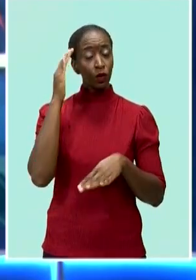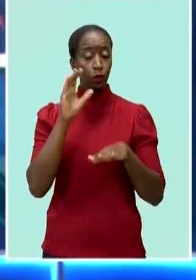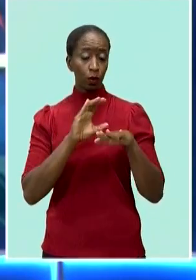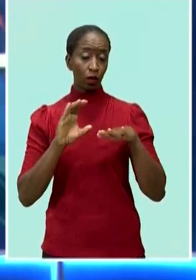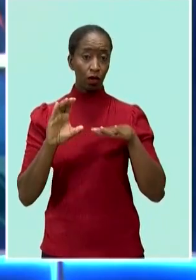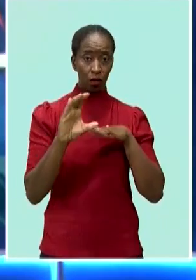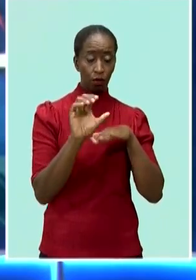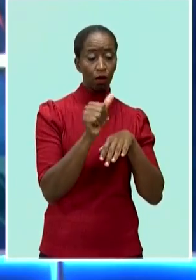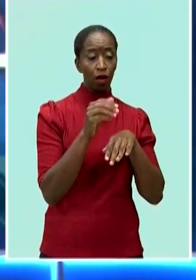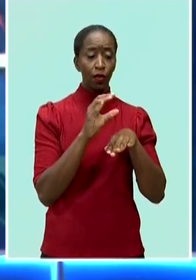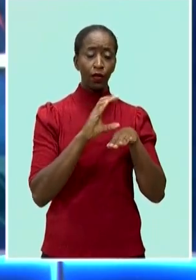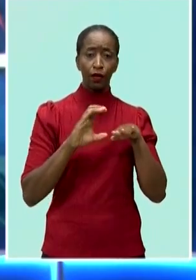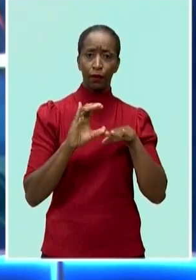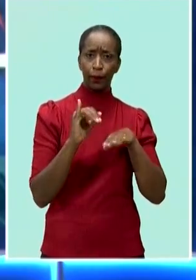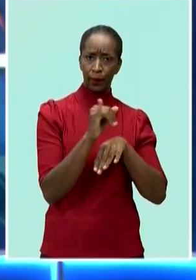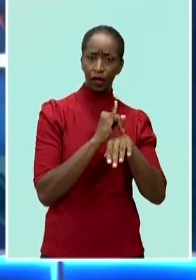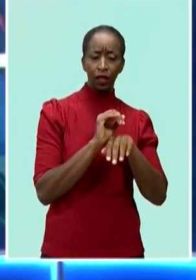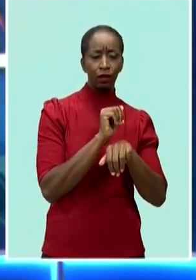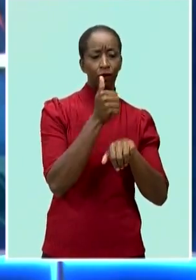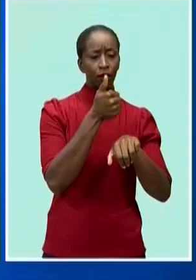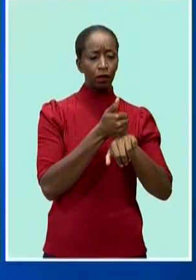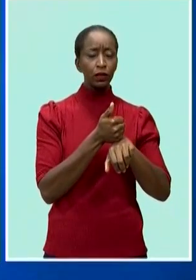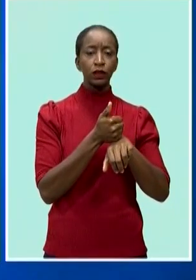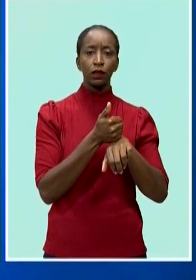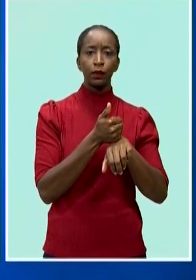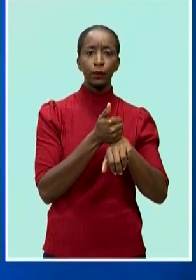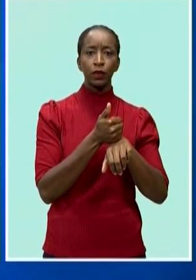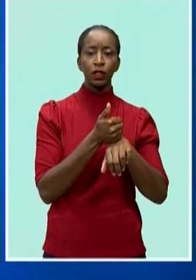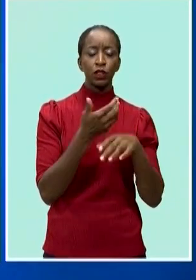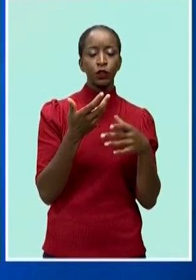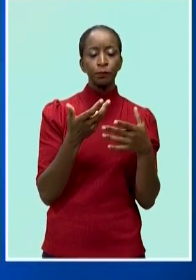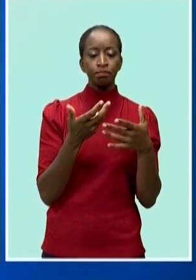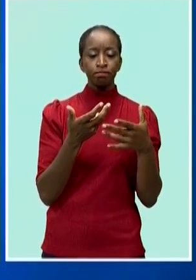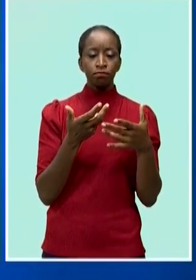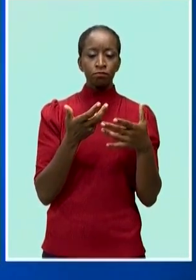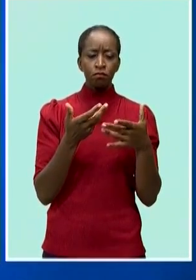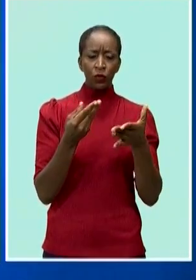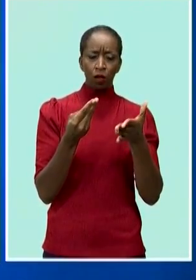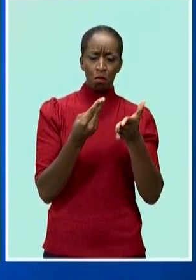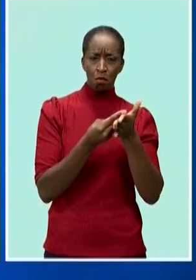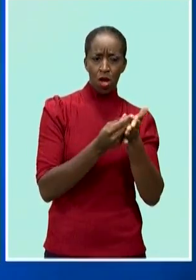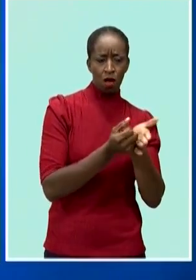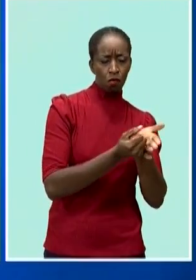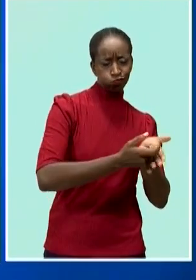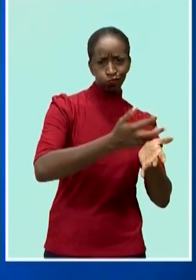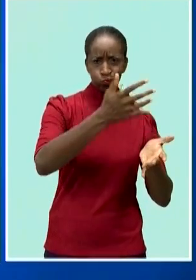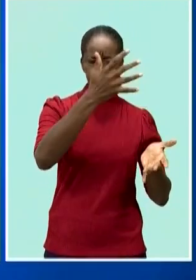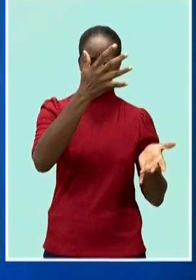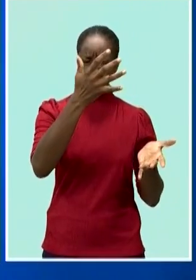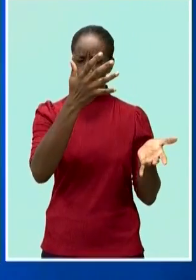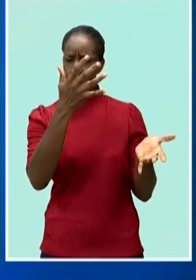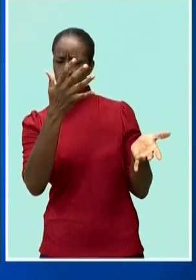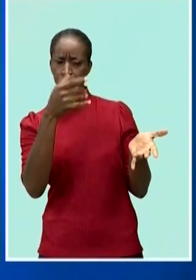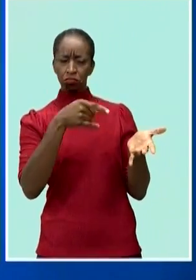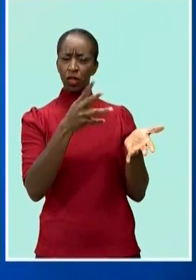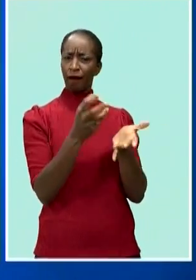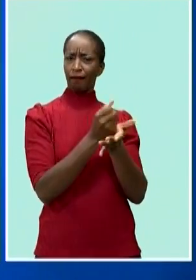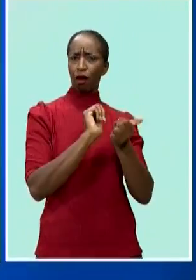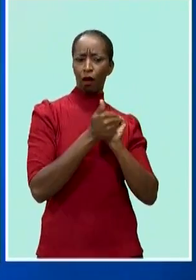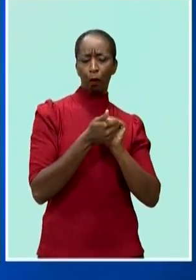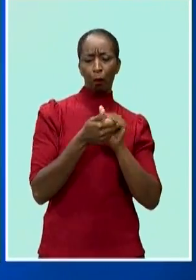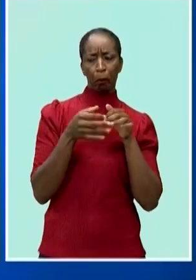Barbados should follow suit. I believe it would be a good idea for this country to move to a situation where